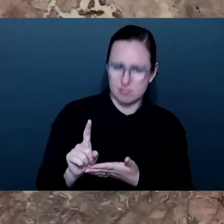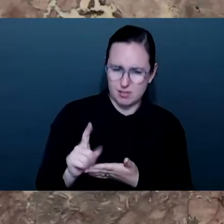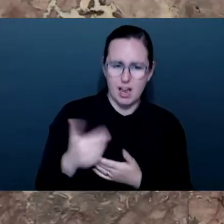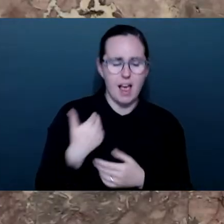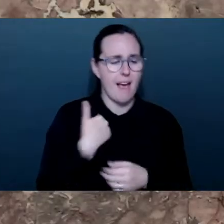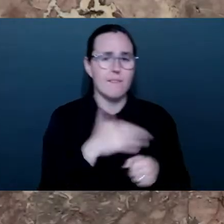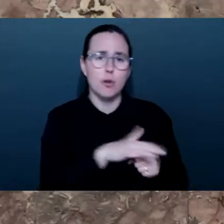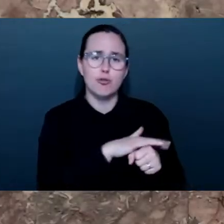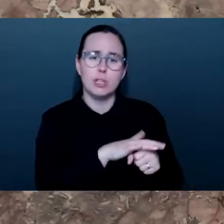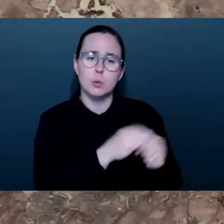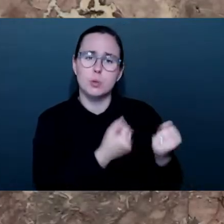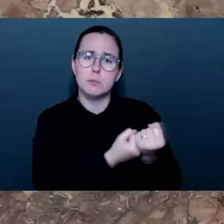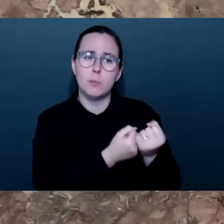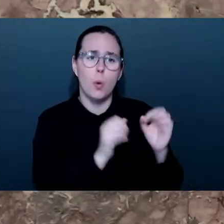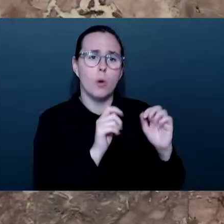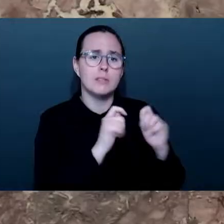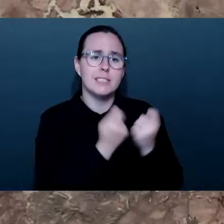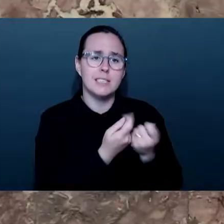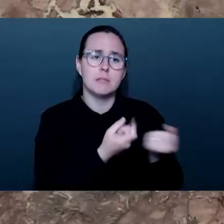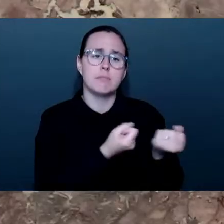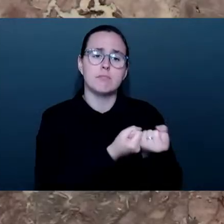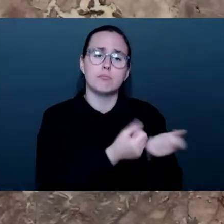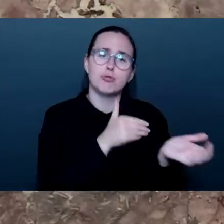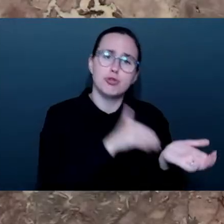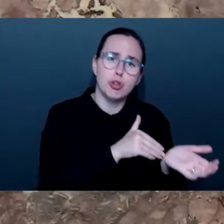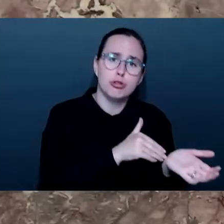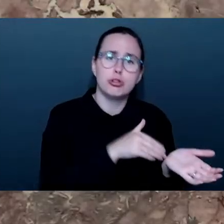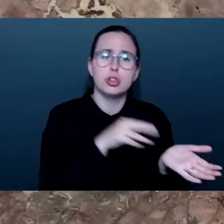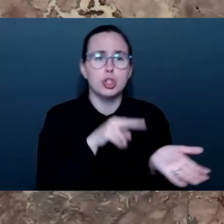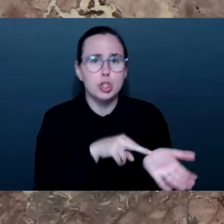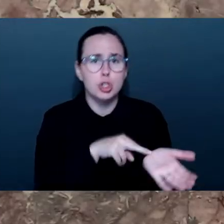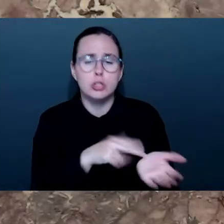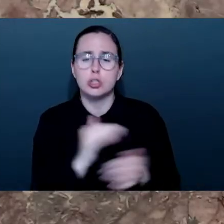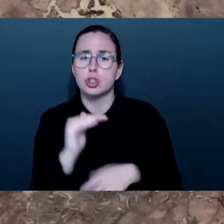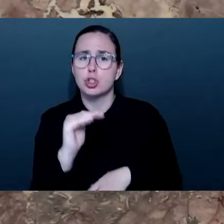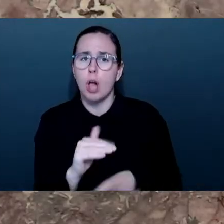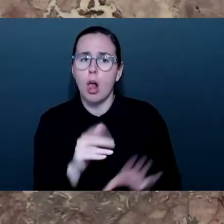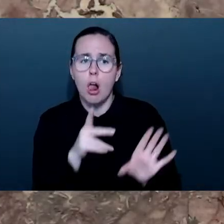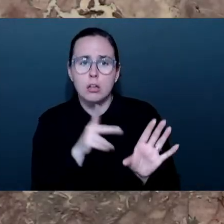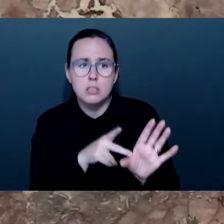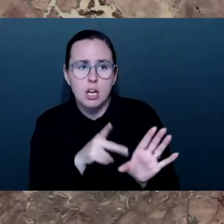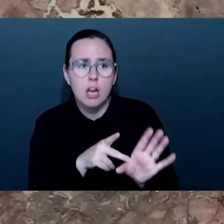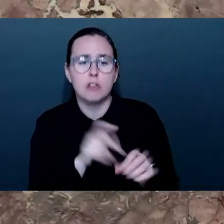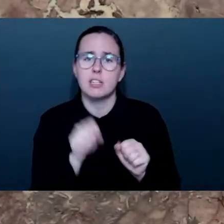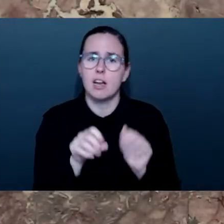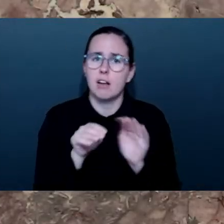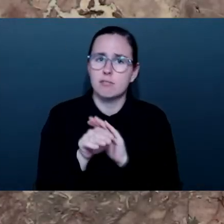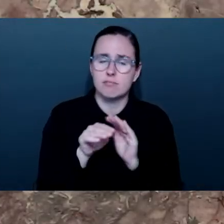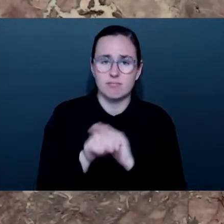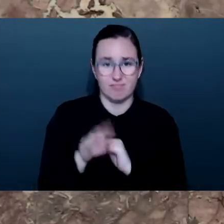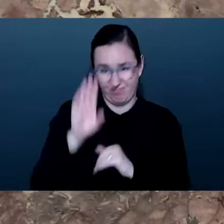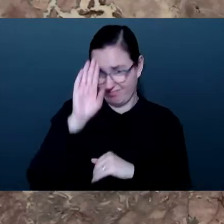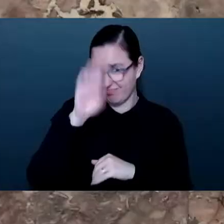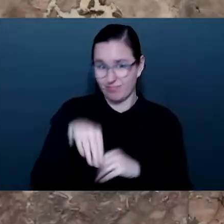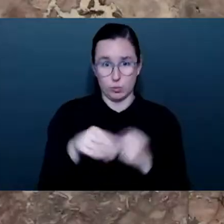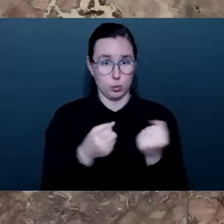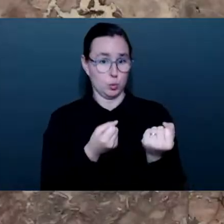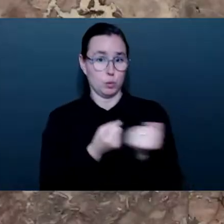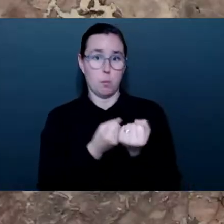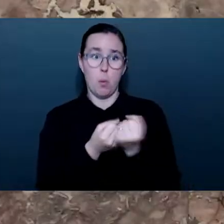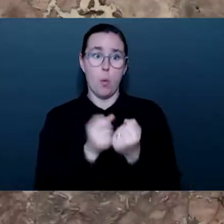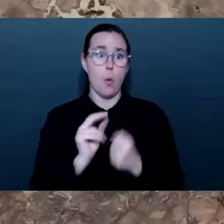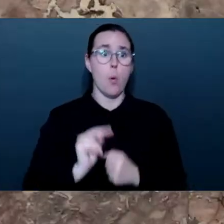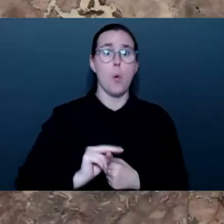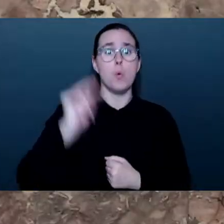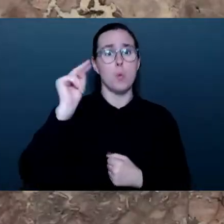child psychiatry. Mr. Speaker, we know how important these supports are to communities in the north, to the children and families there, and we will continue